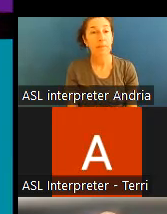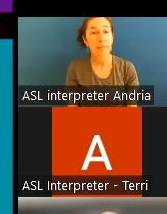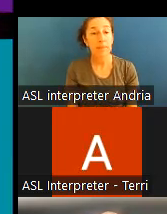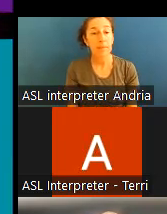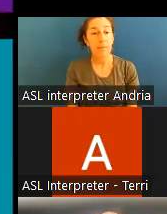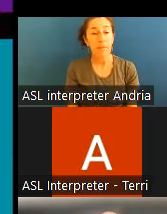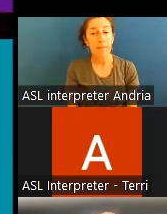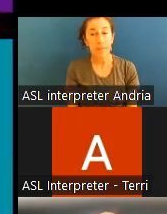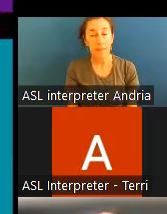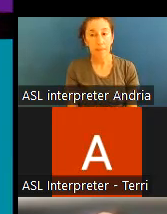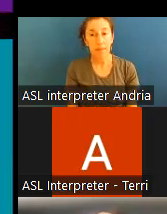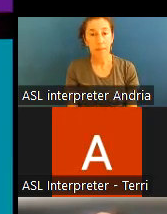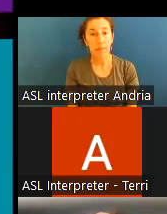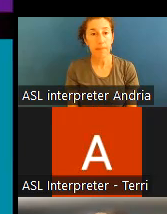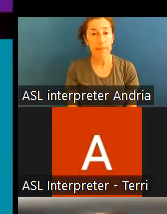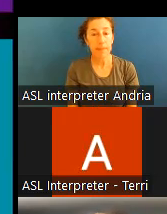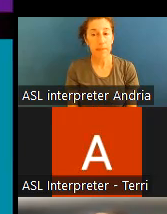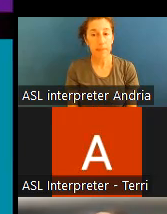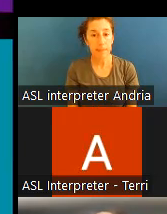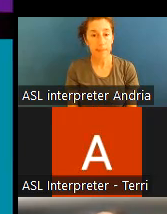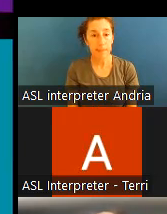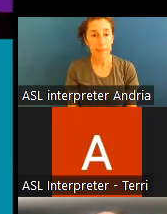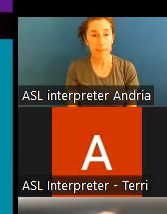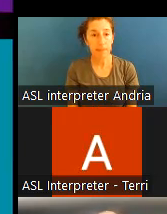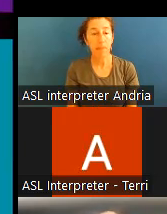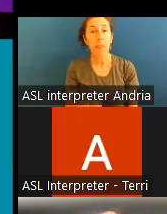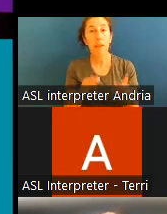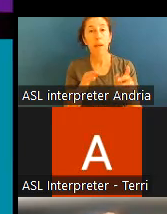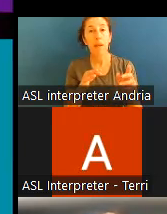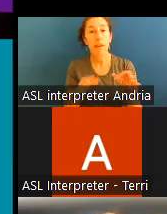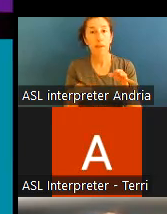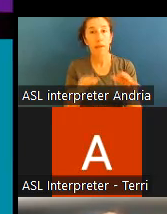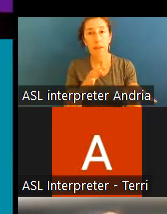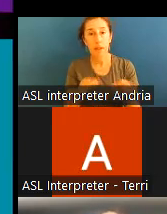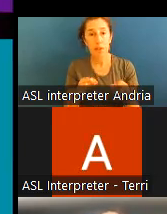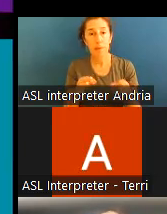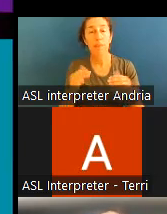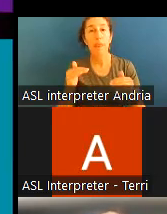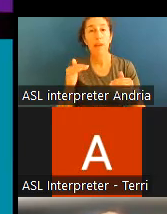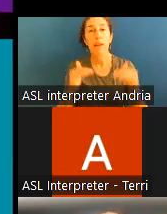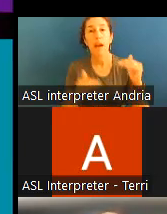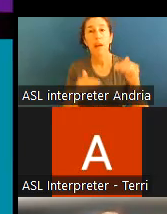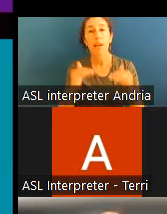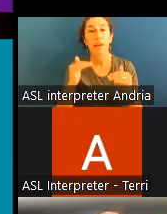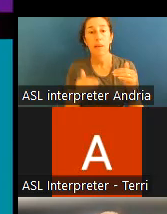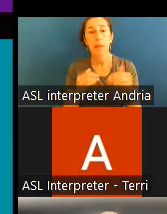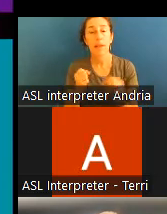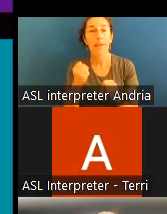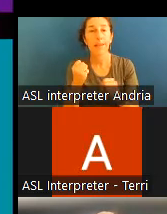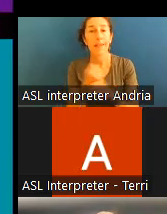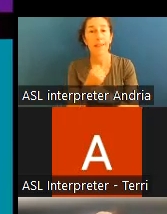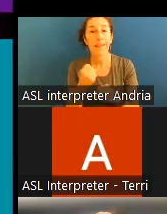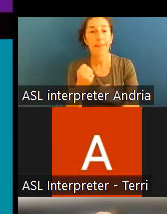So we're going to start out with definitions, dynamics, and statistics. I'm going to try to give you a good baseline